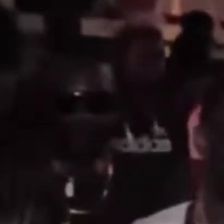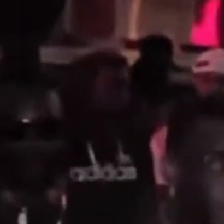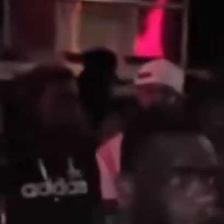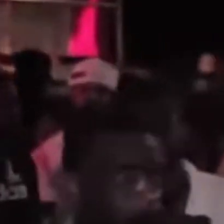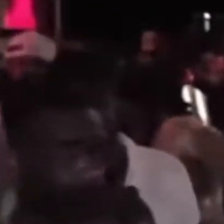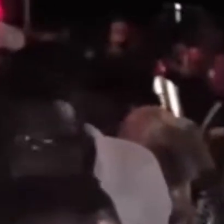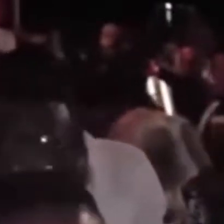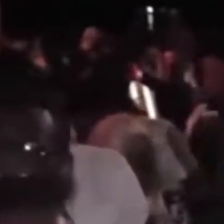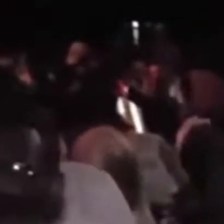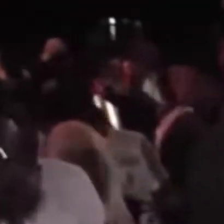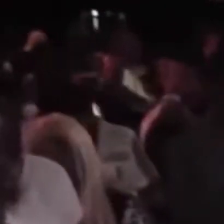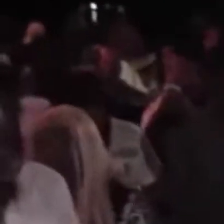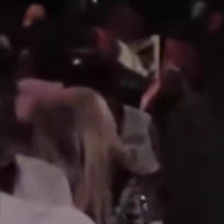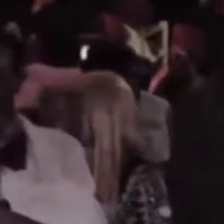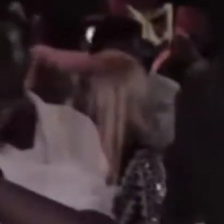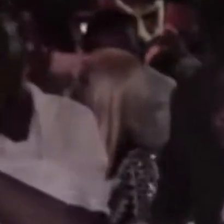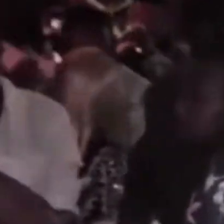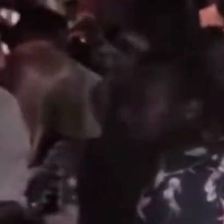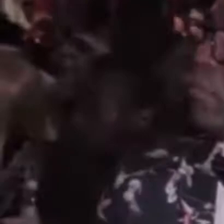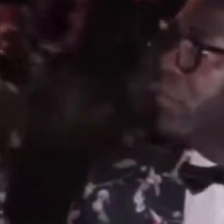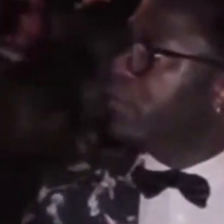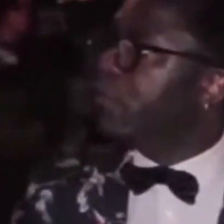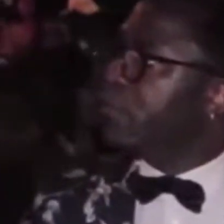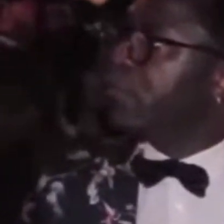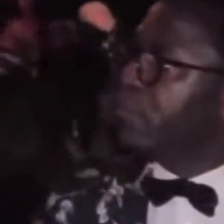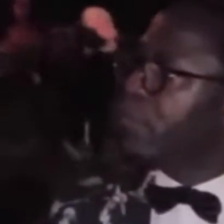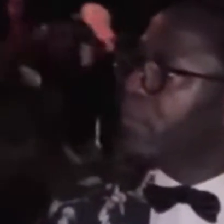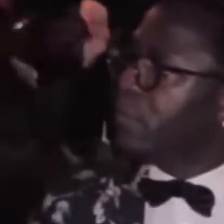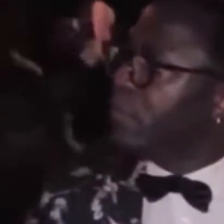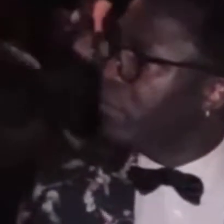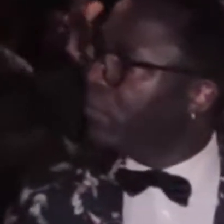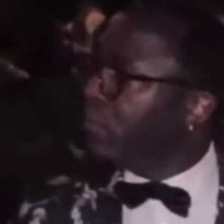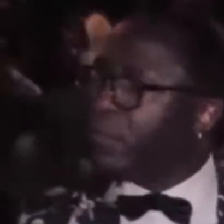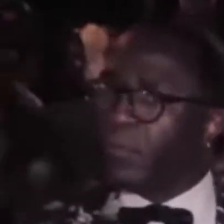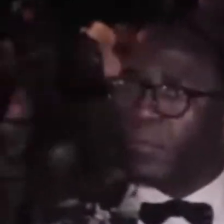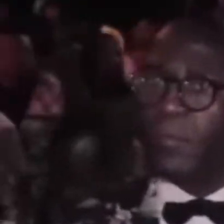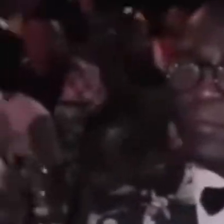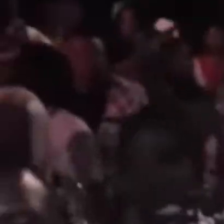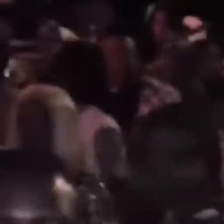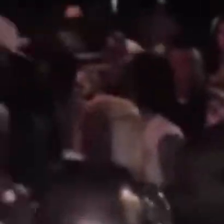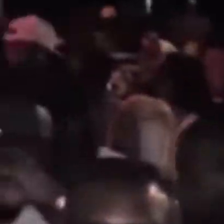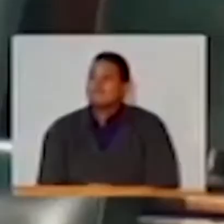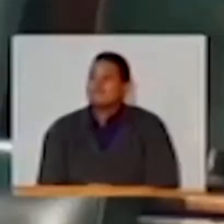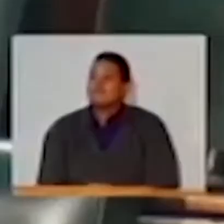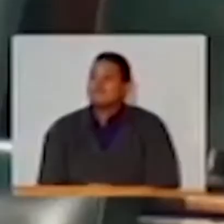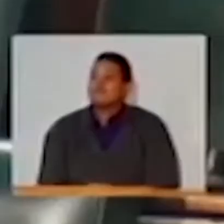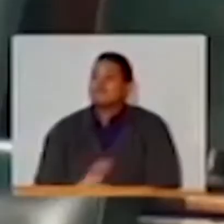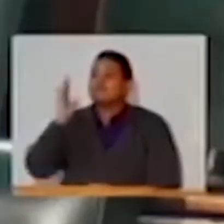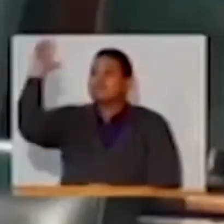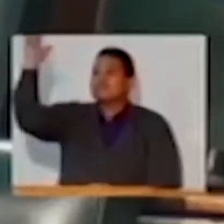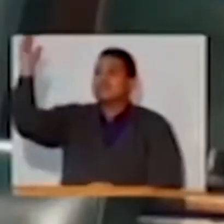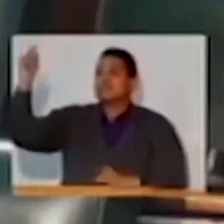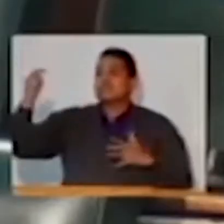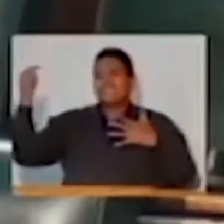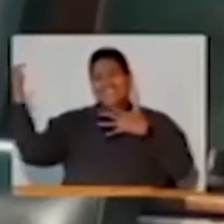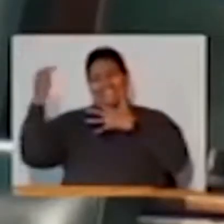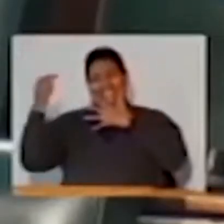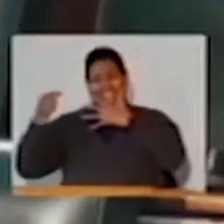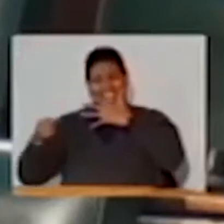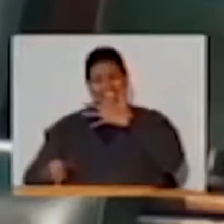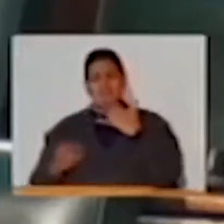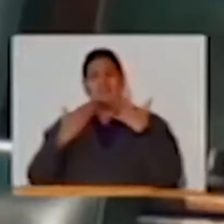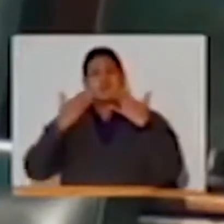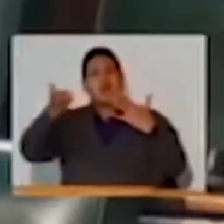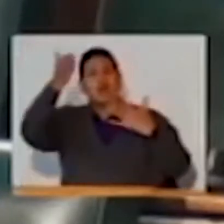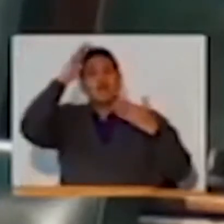on weekends. This temporary amendment will end on January 31. Speaking on RJR's radio program Beyond